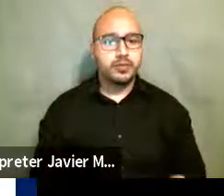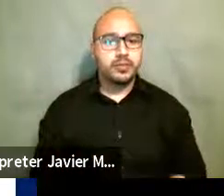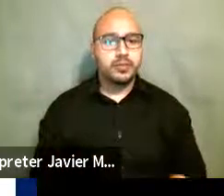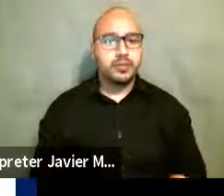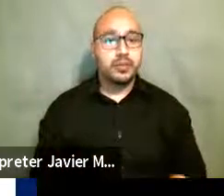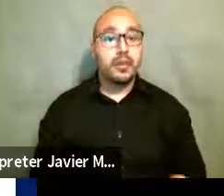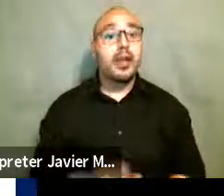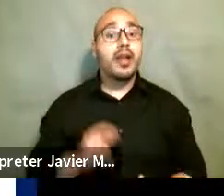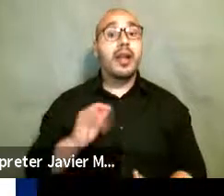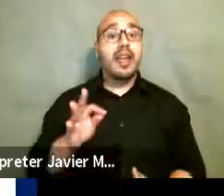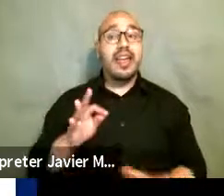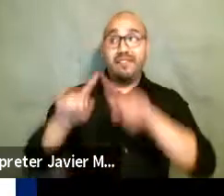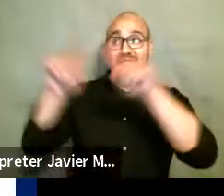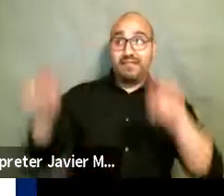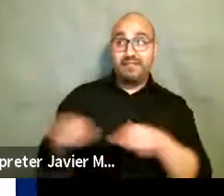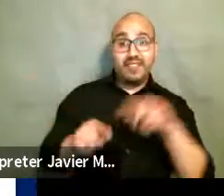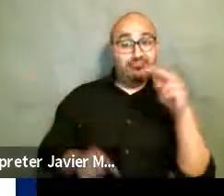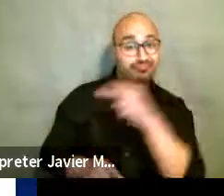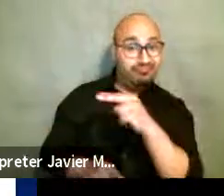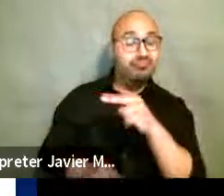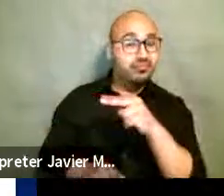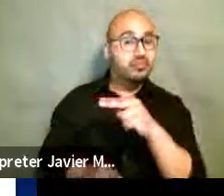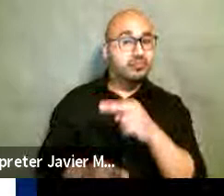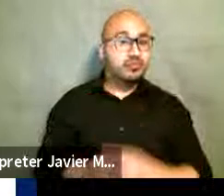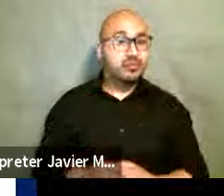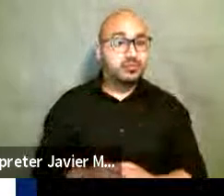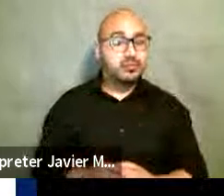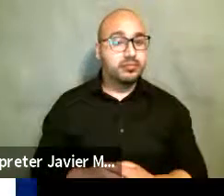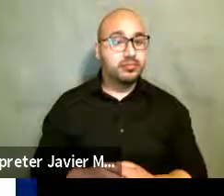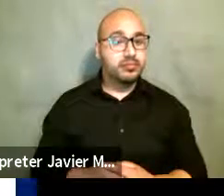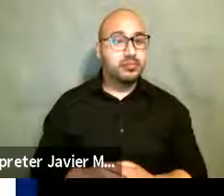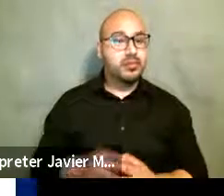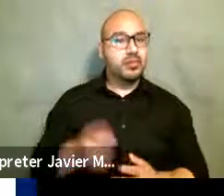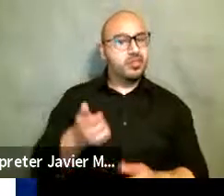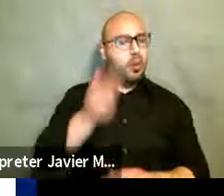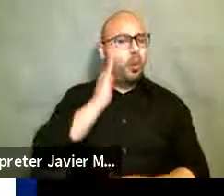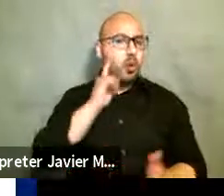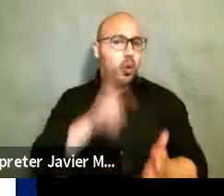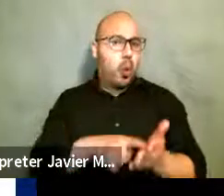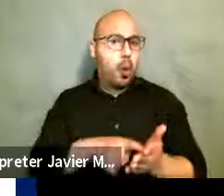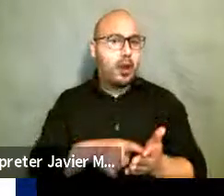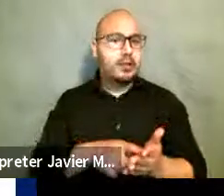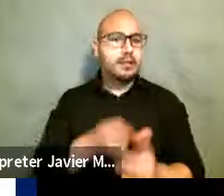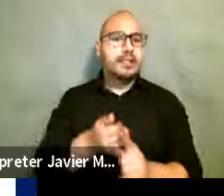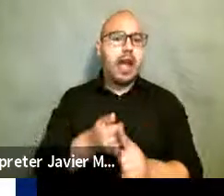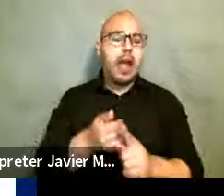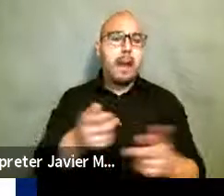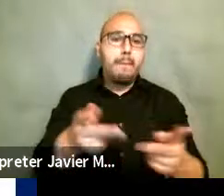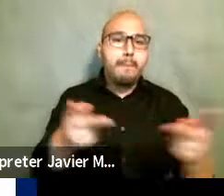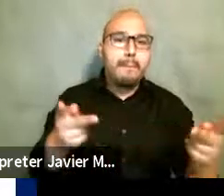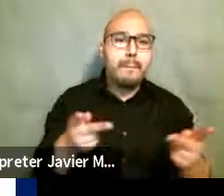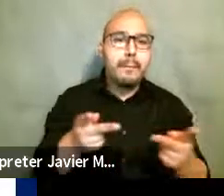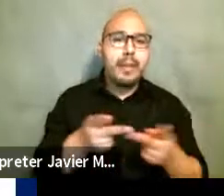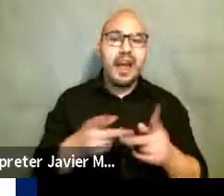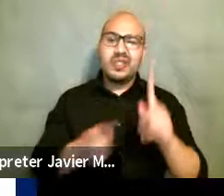If you look at the flyer that I have up there, you'll see that it is a place to work for peaceful